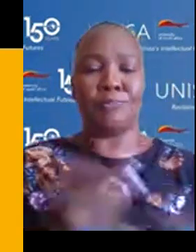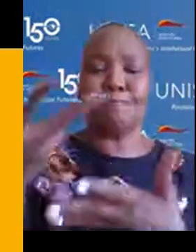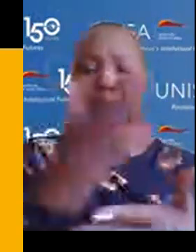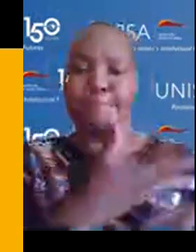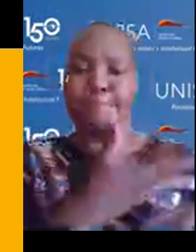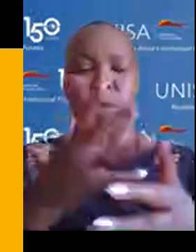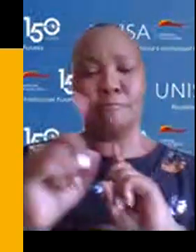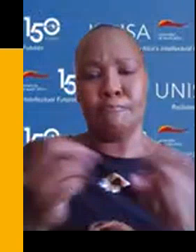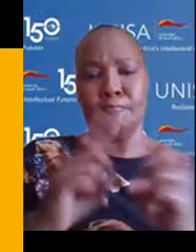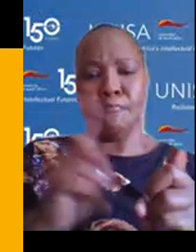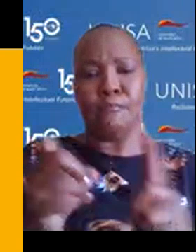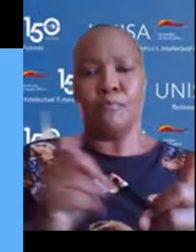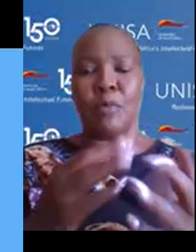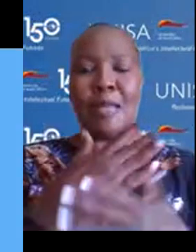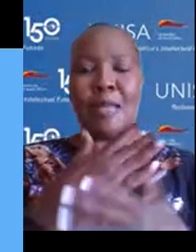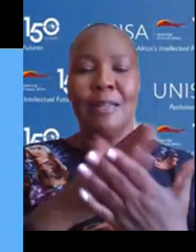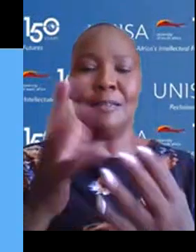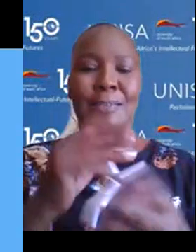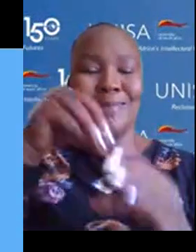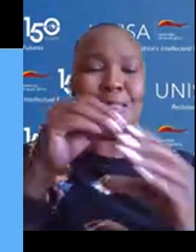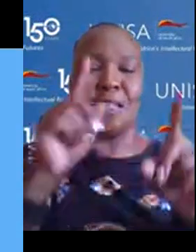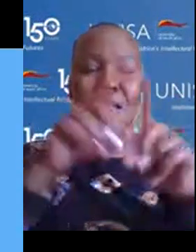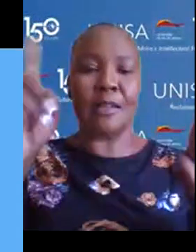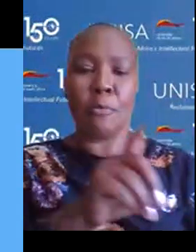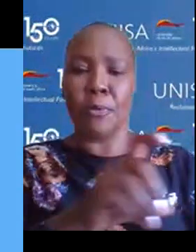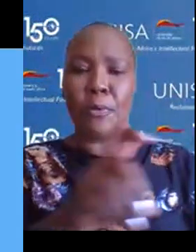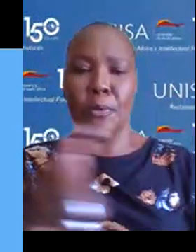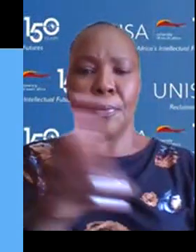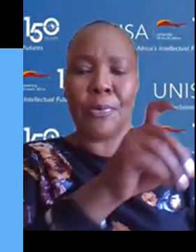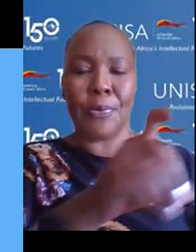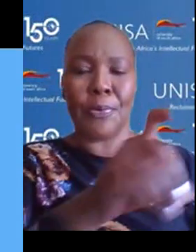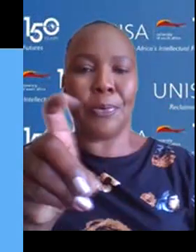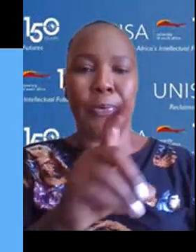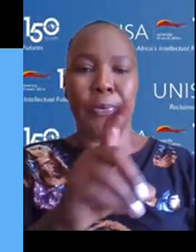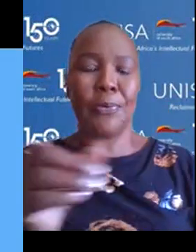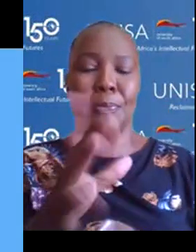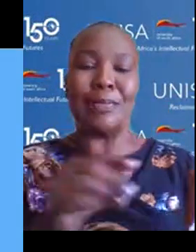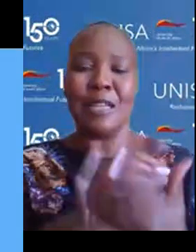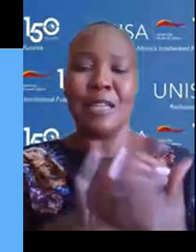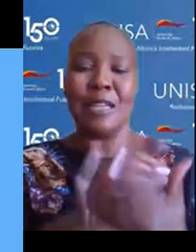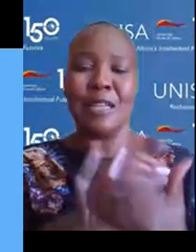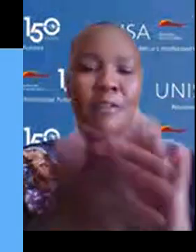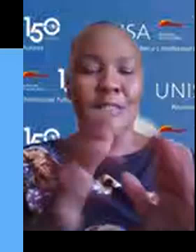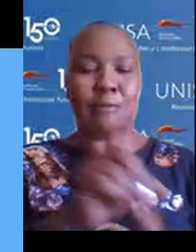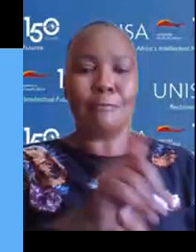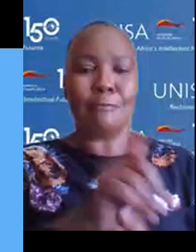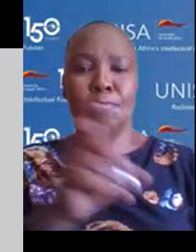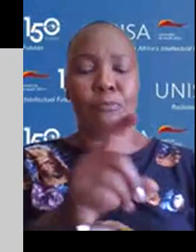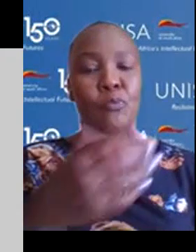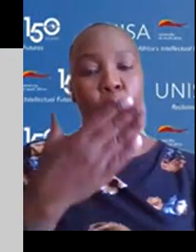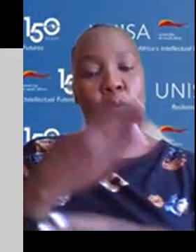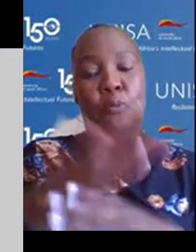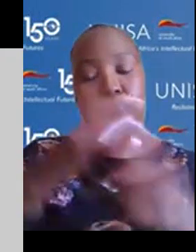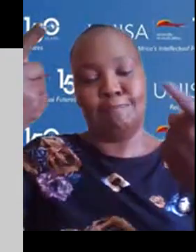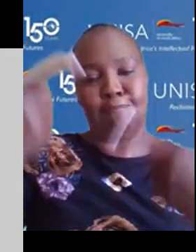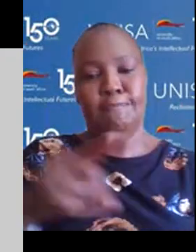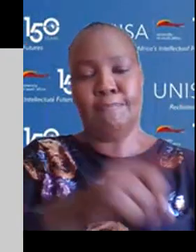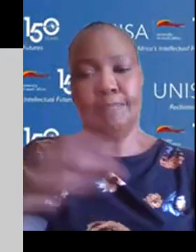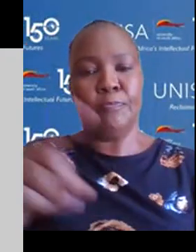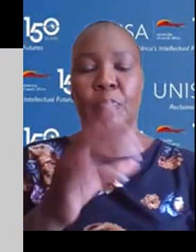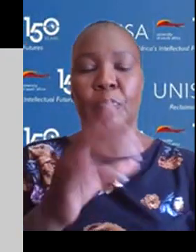items displayed on the screen. When you move the mouse, a pointer on the screen also moves, allowing you to operate the computer. You can plug a